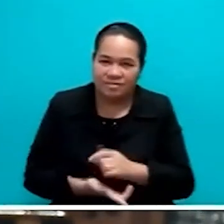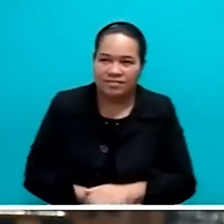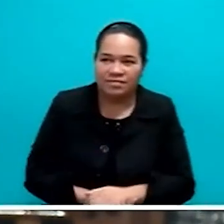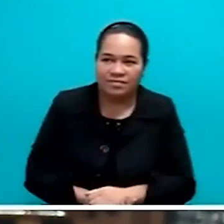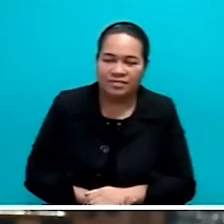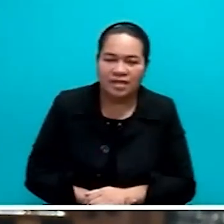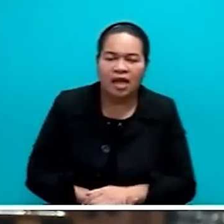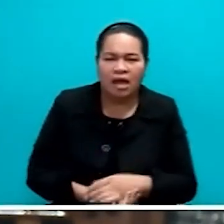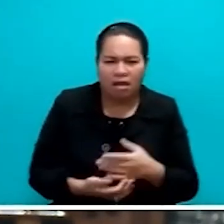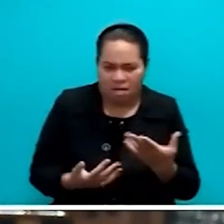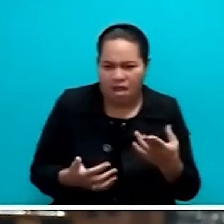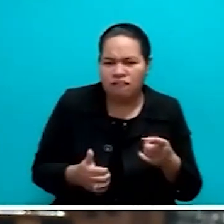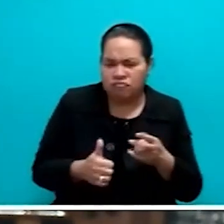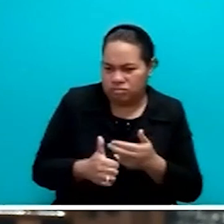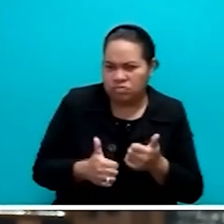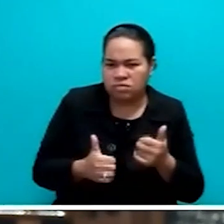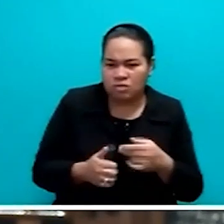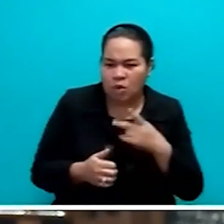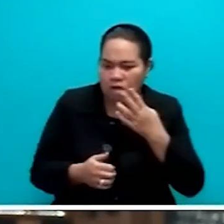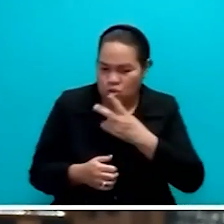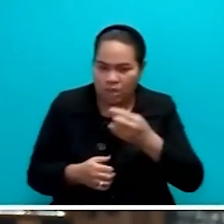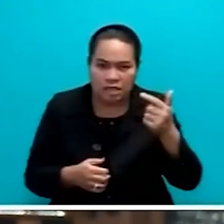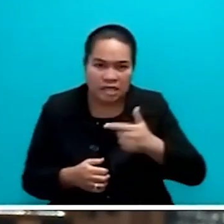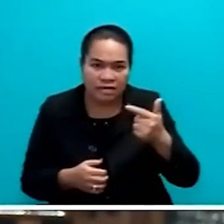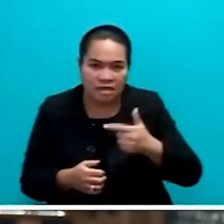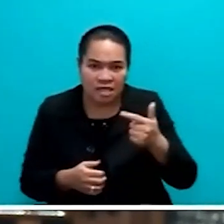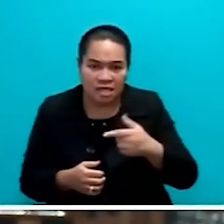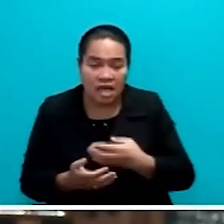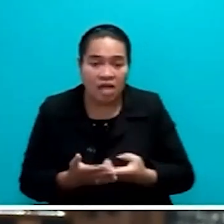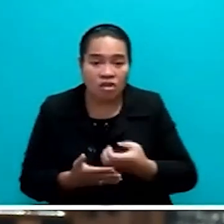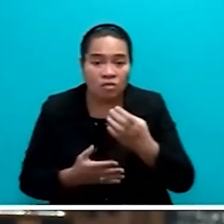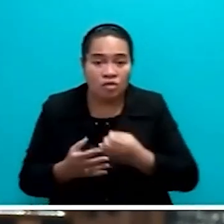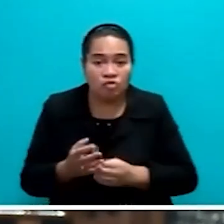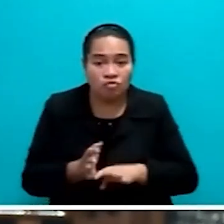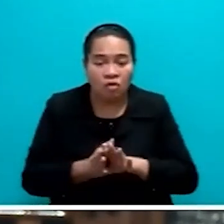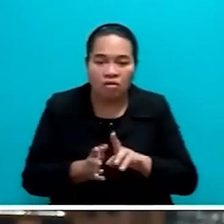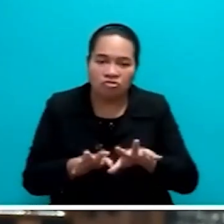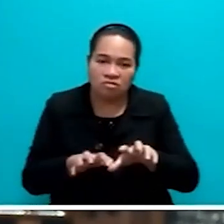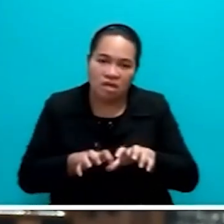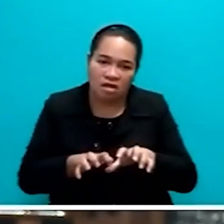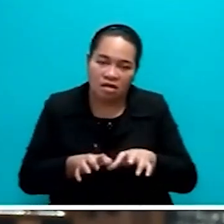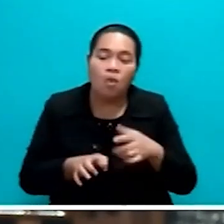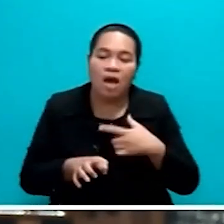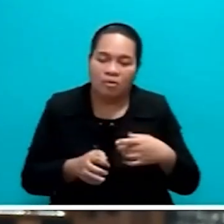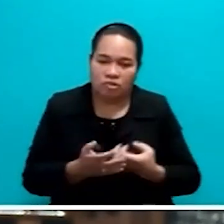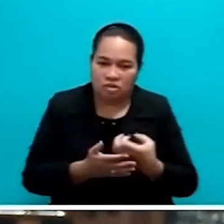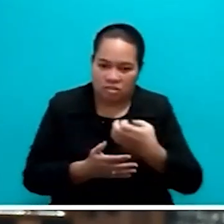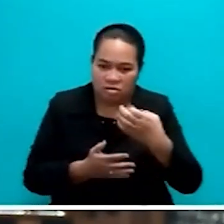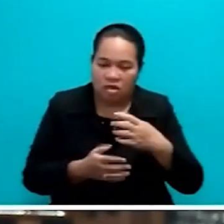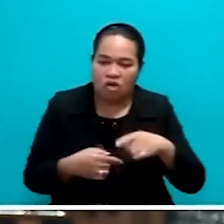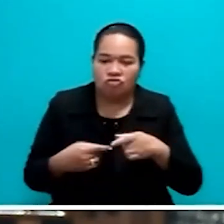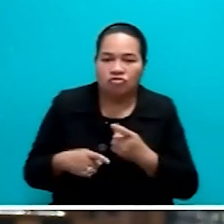Despite the favorable trading environment since 2017, economic growth was stagnant because the economy continued to be